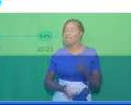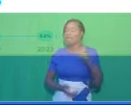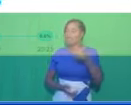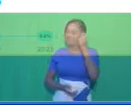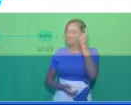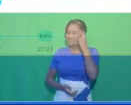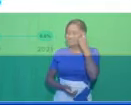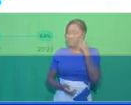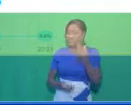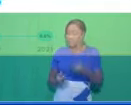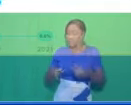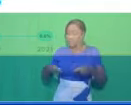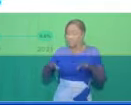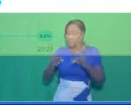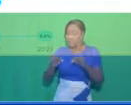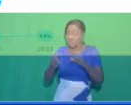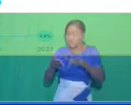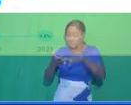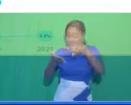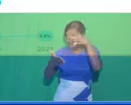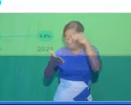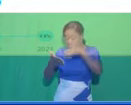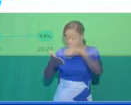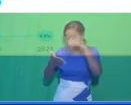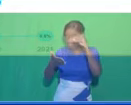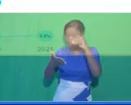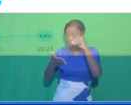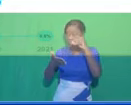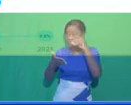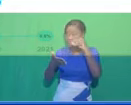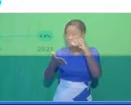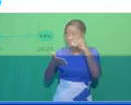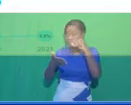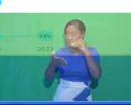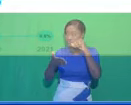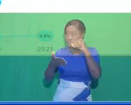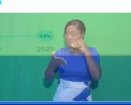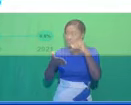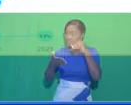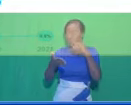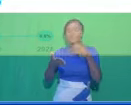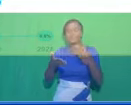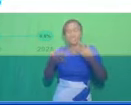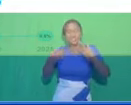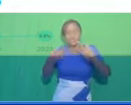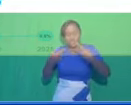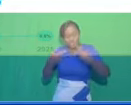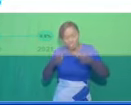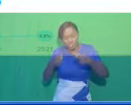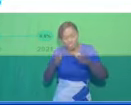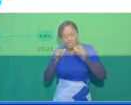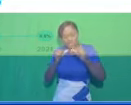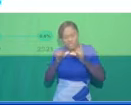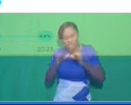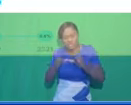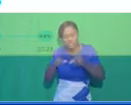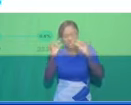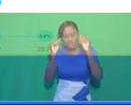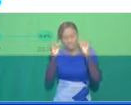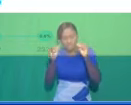I think the quality of learning, there was definitely an attempt to continue the education,